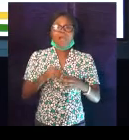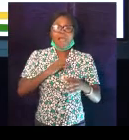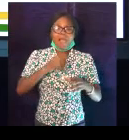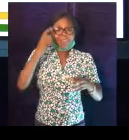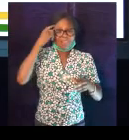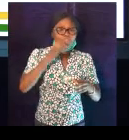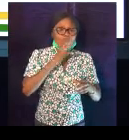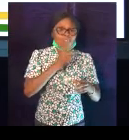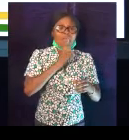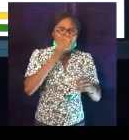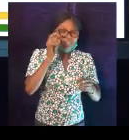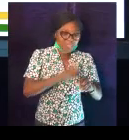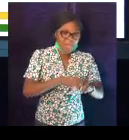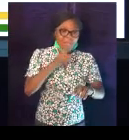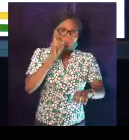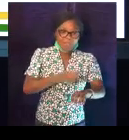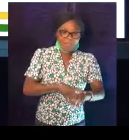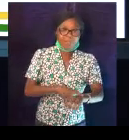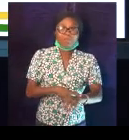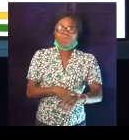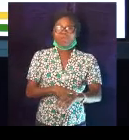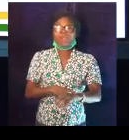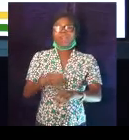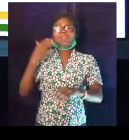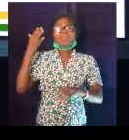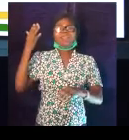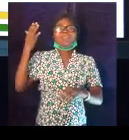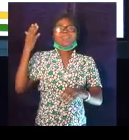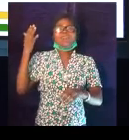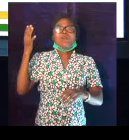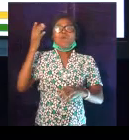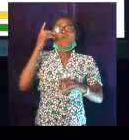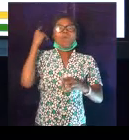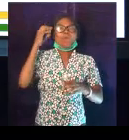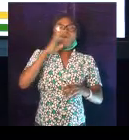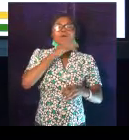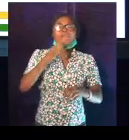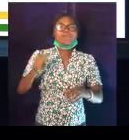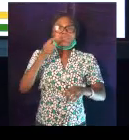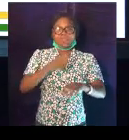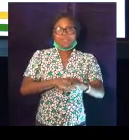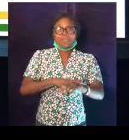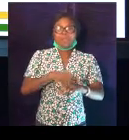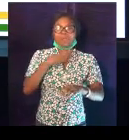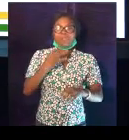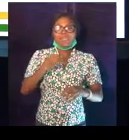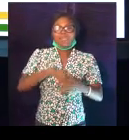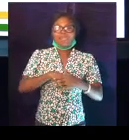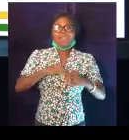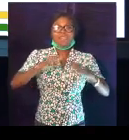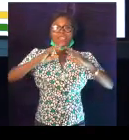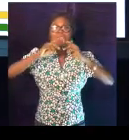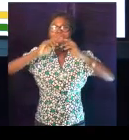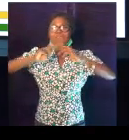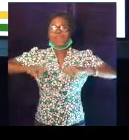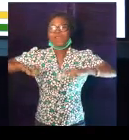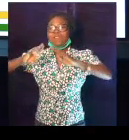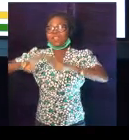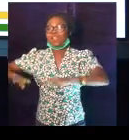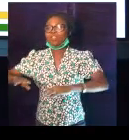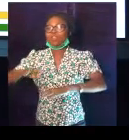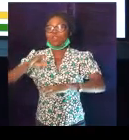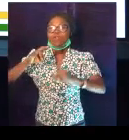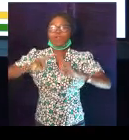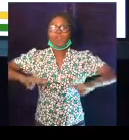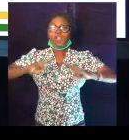you would say time. Good. Once upon a time in a village called